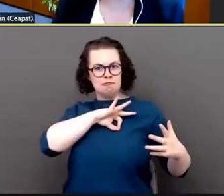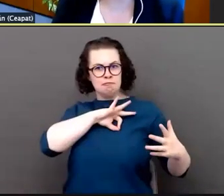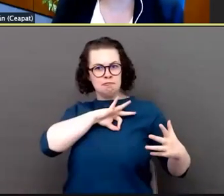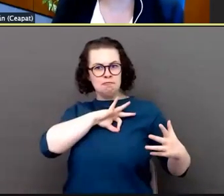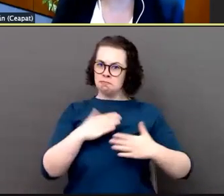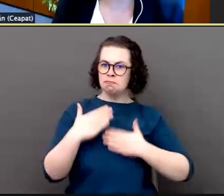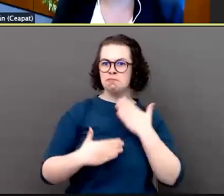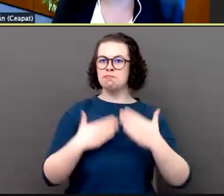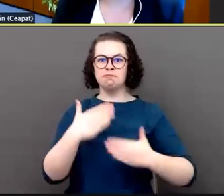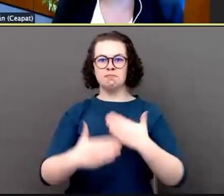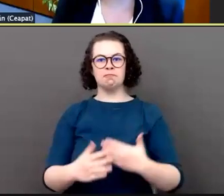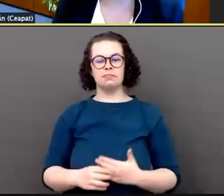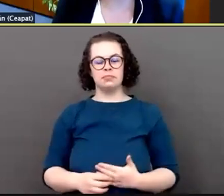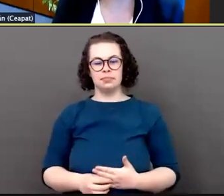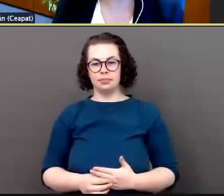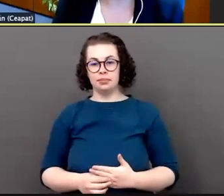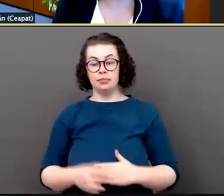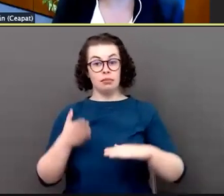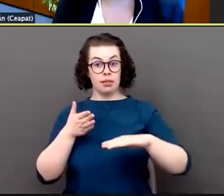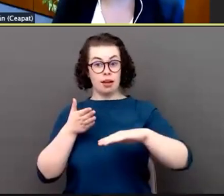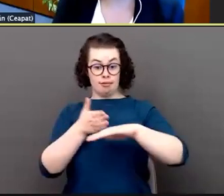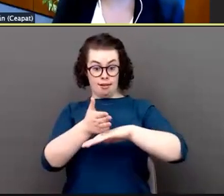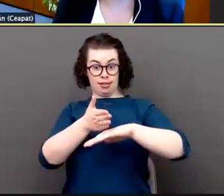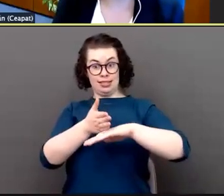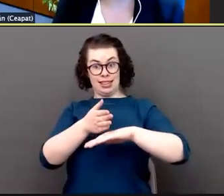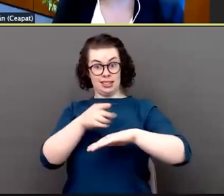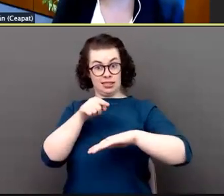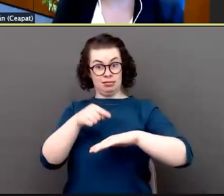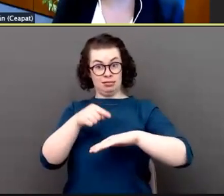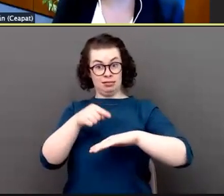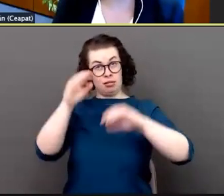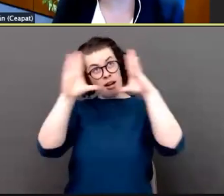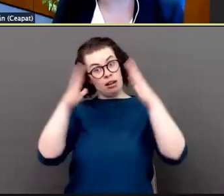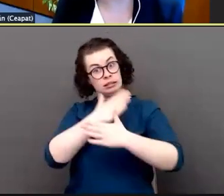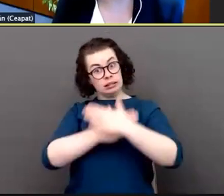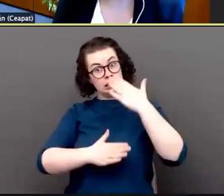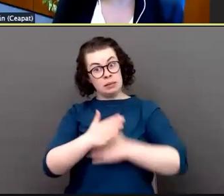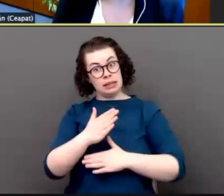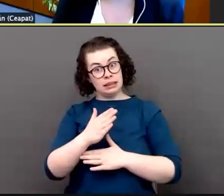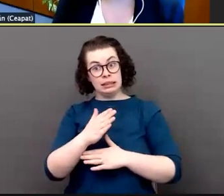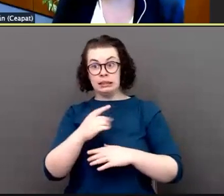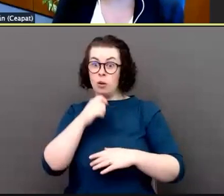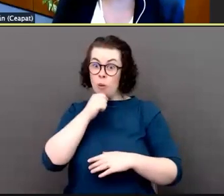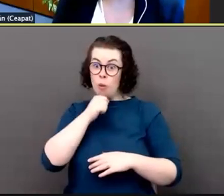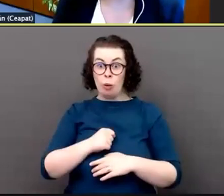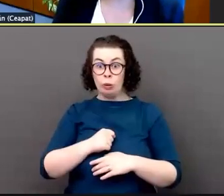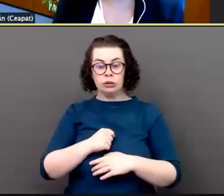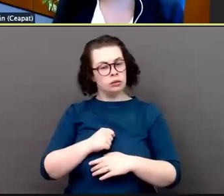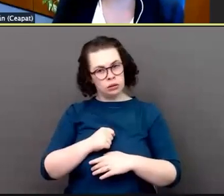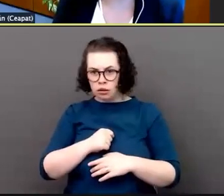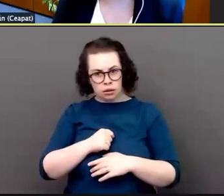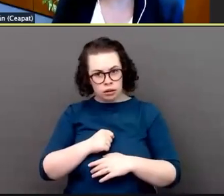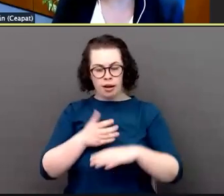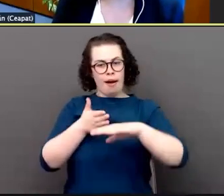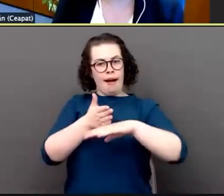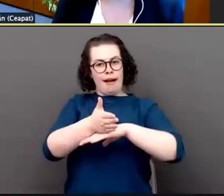Accessibility not only favors people with disabilities and the elderly, but makes life